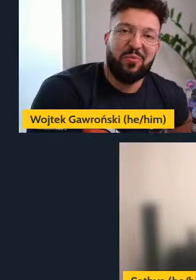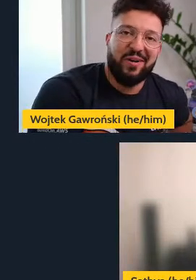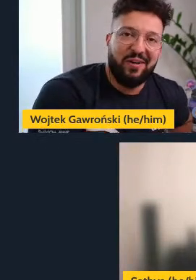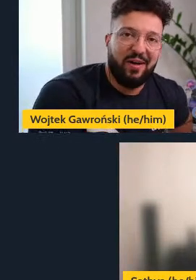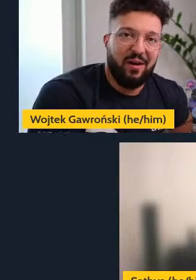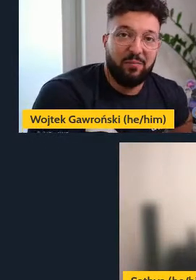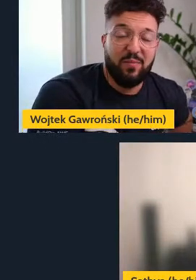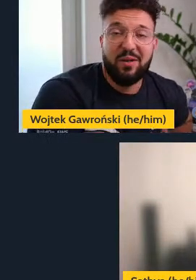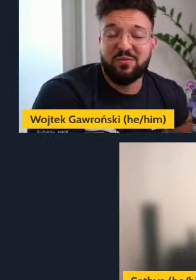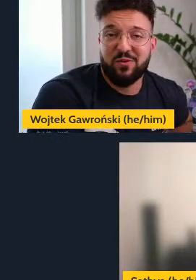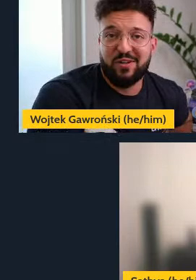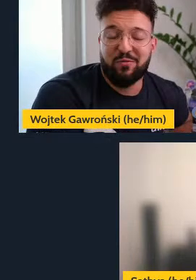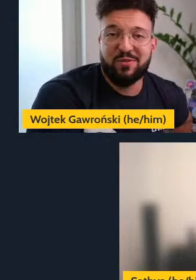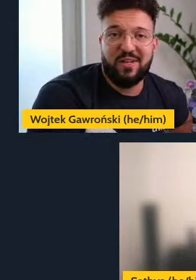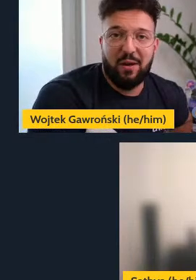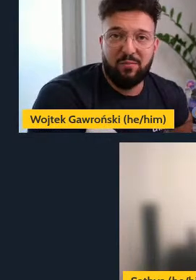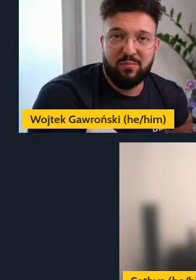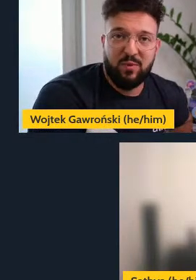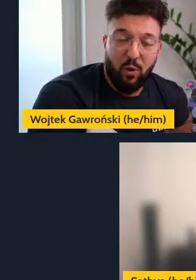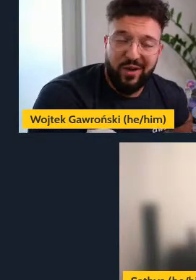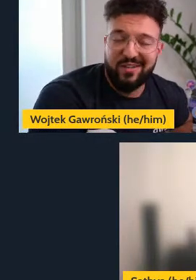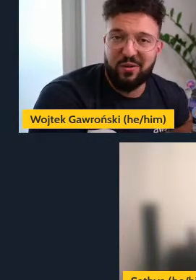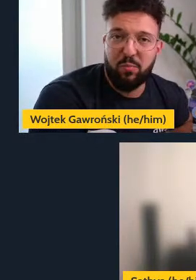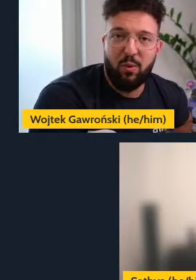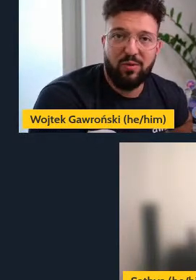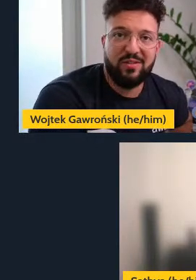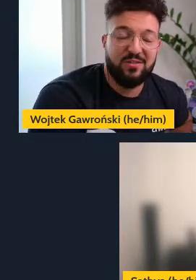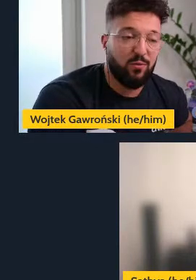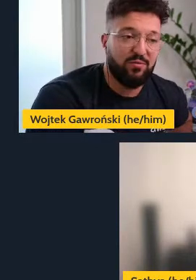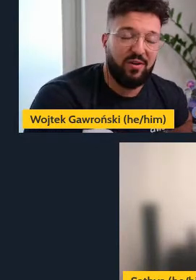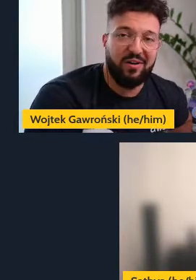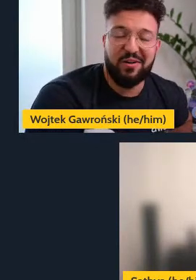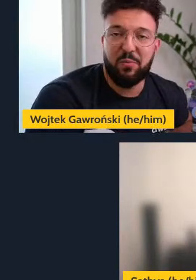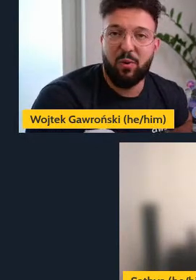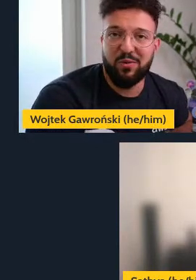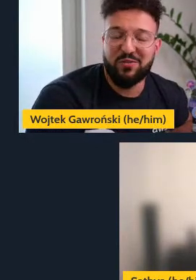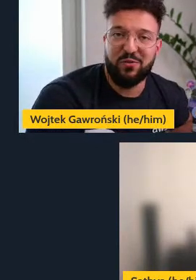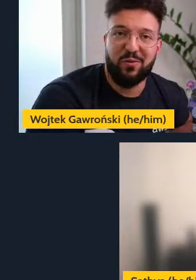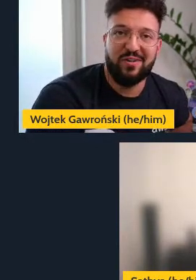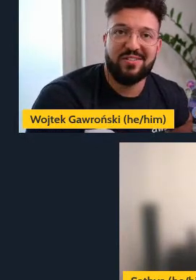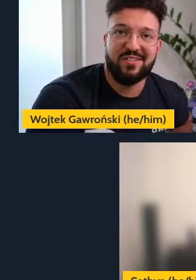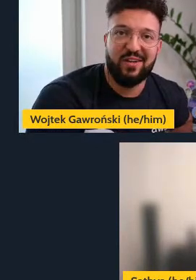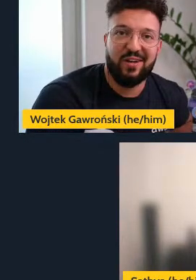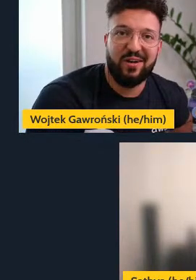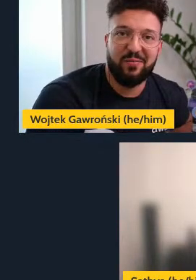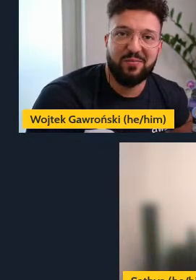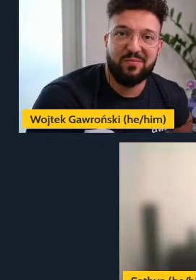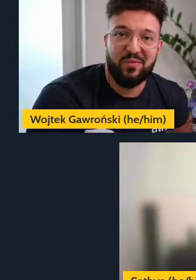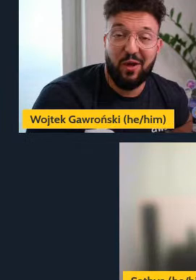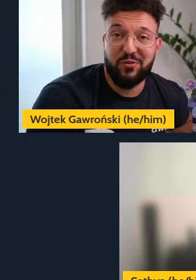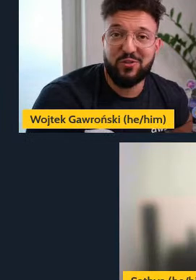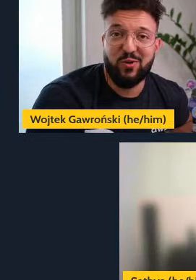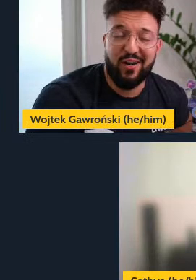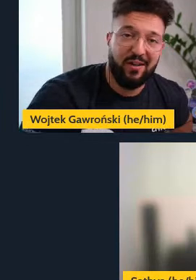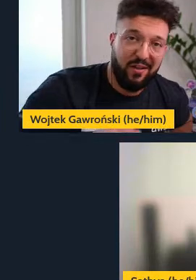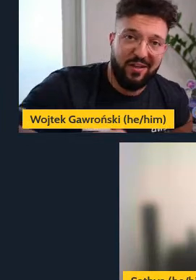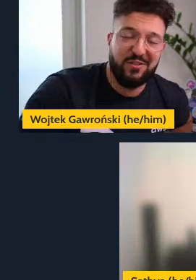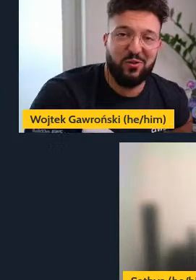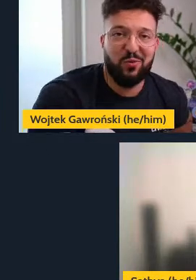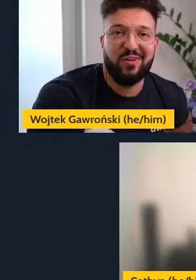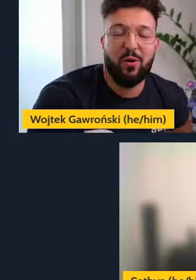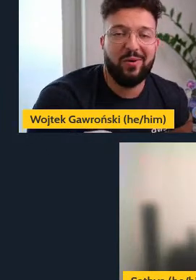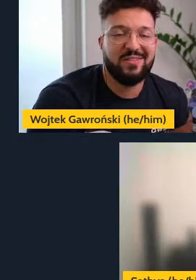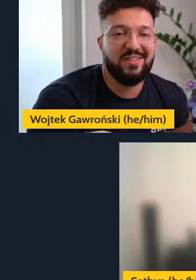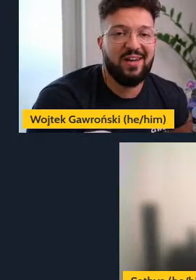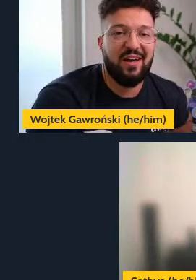Hello, everybody. My name is Wojciech Gawroński. I'm located in Poland, so if there are any Polish viewers on this track, let